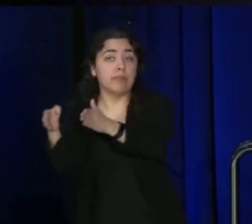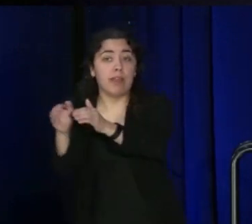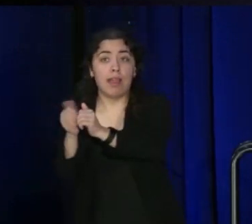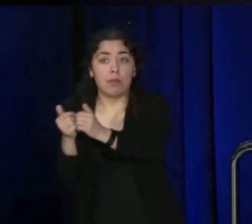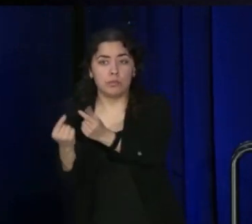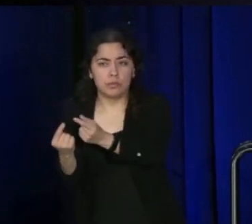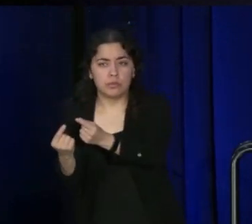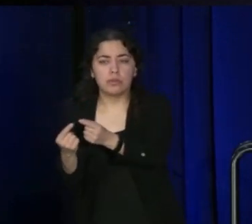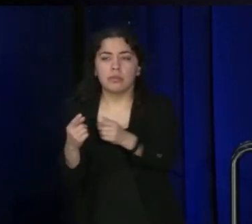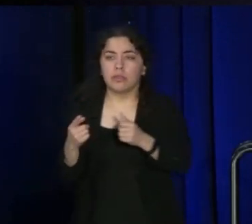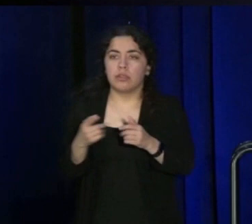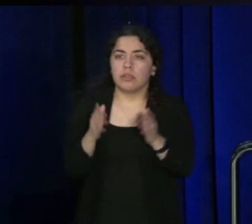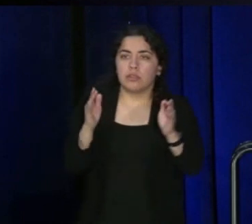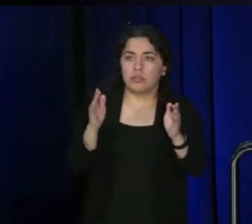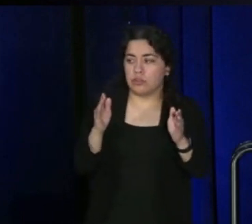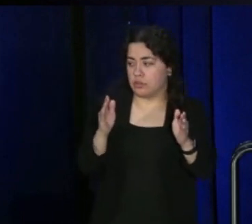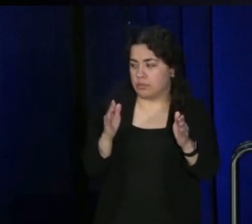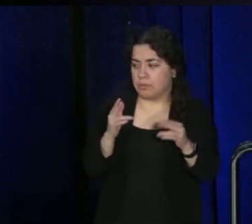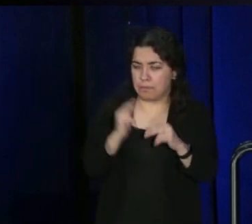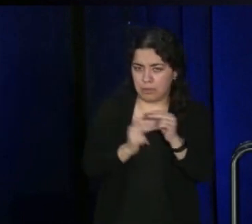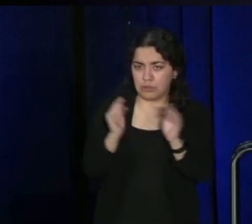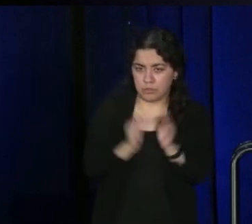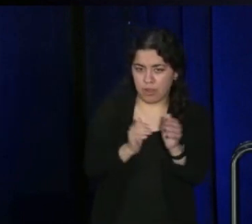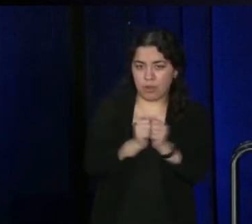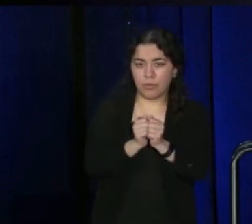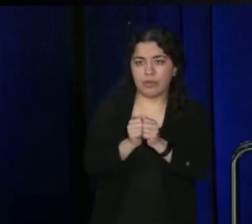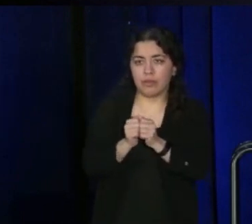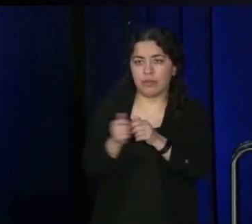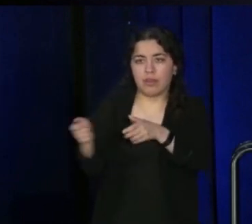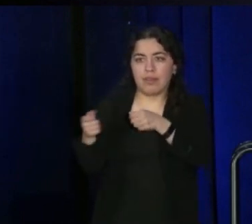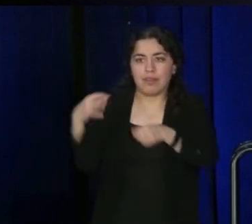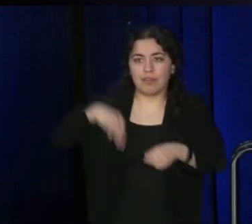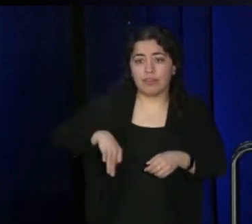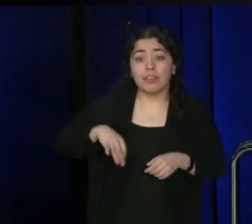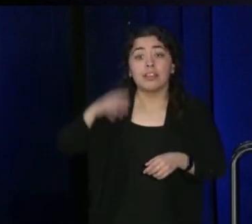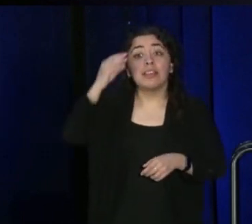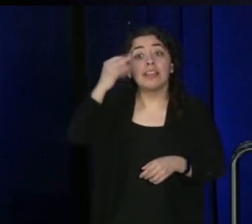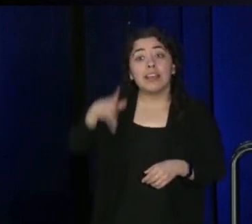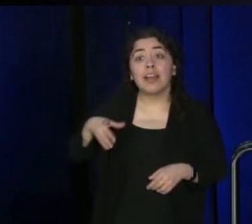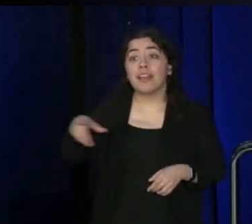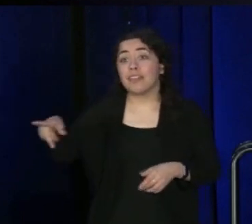small with leverage. By the way, those are just notes on the screen for me, not for you, just a reminder of what to talk about.